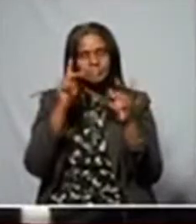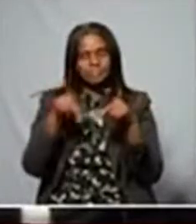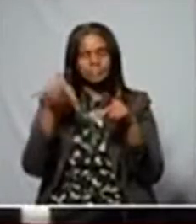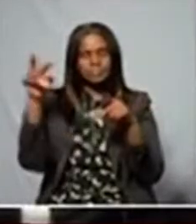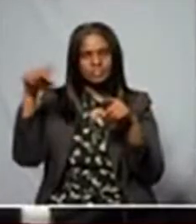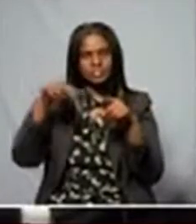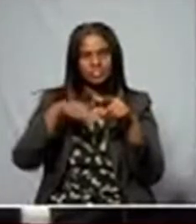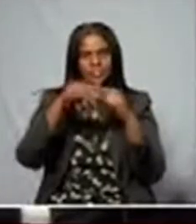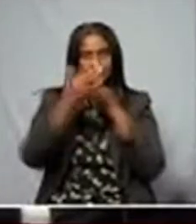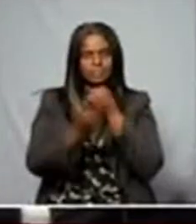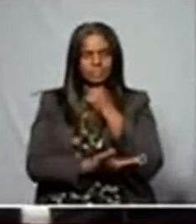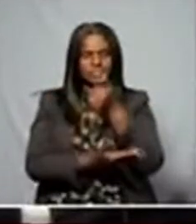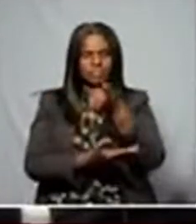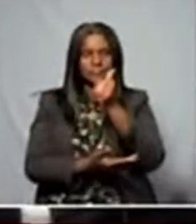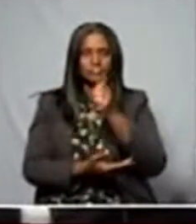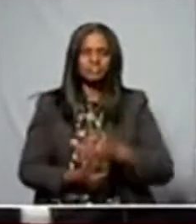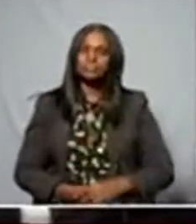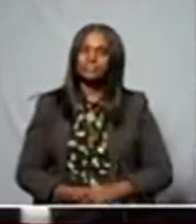introduce.